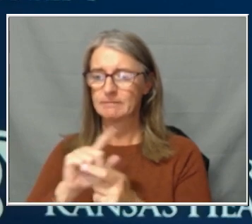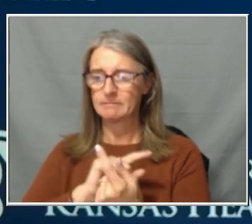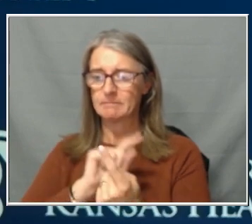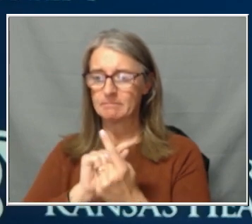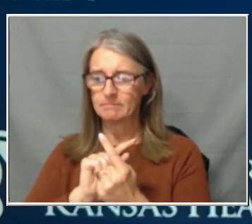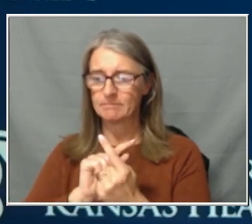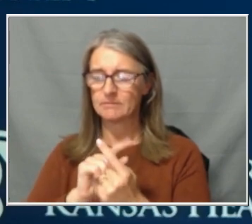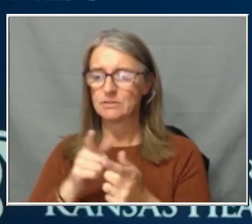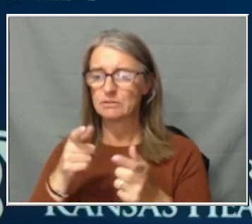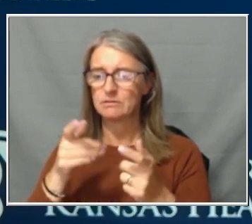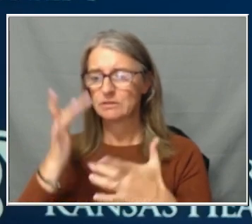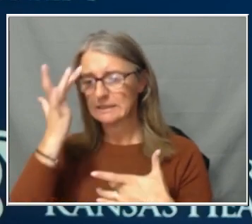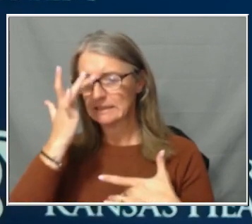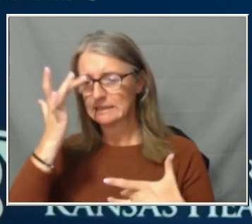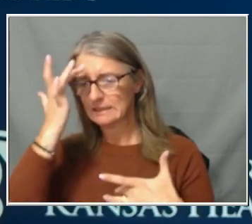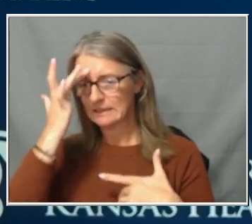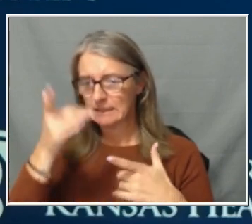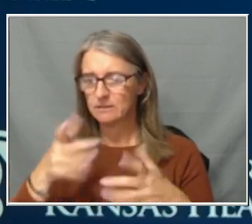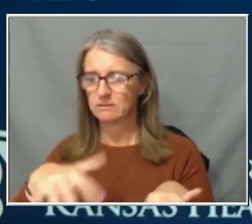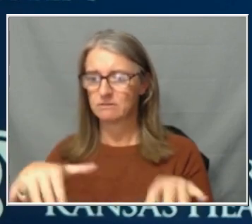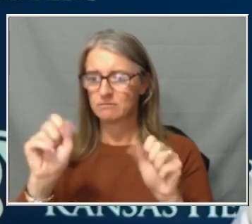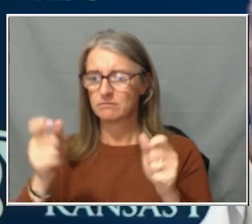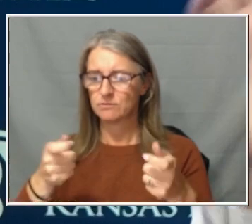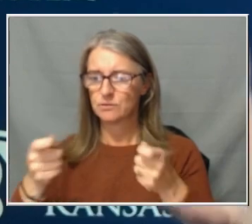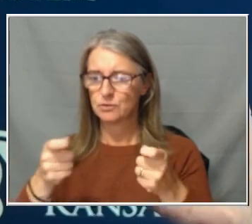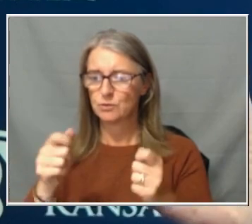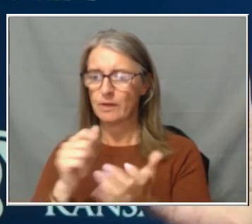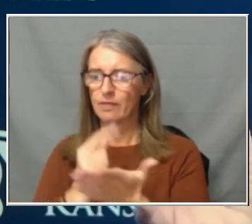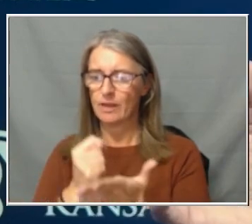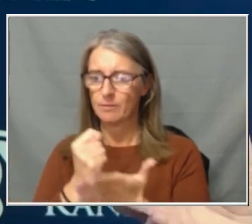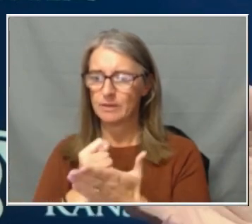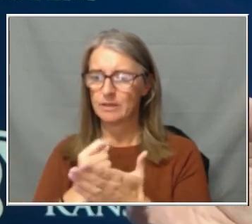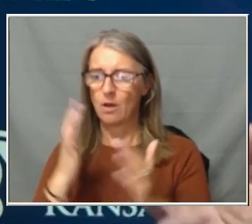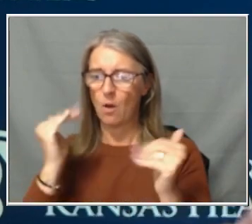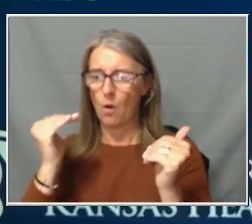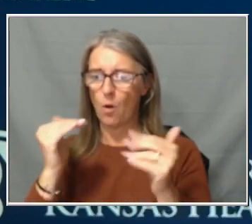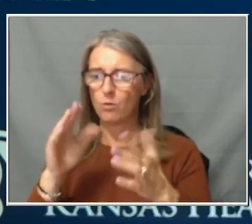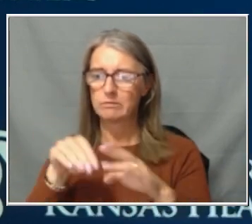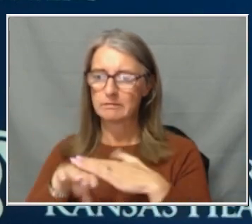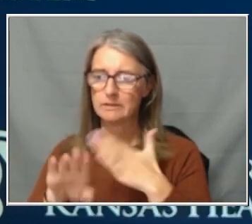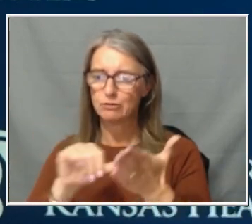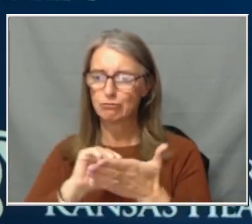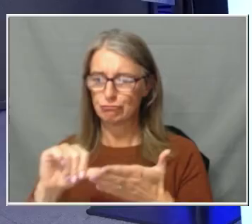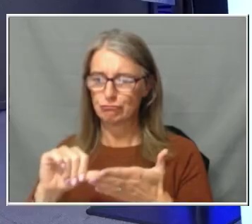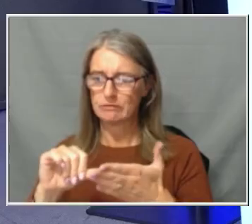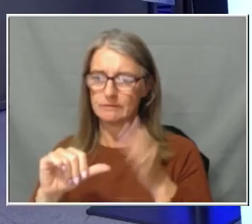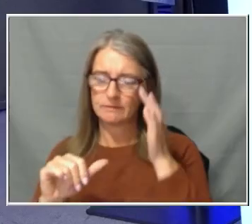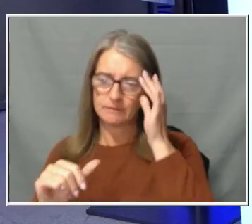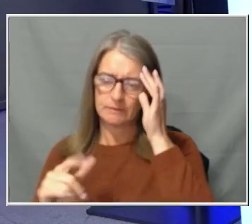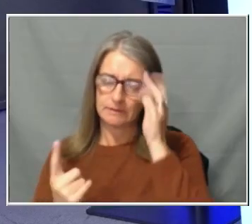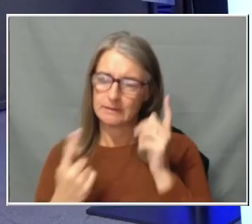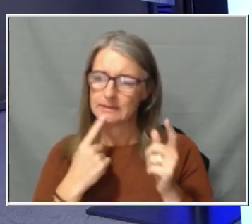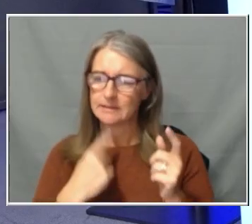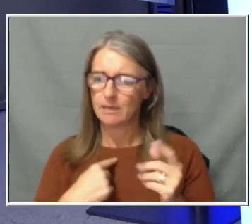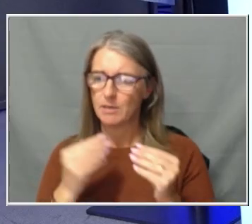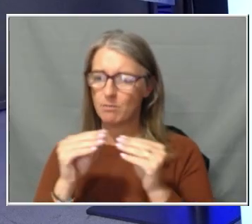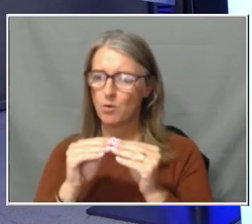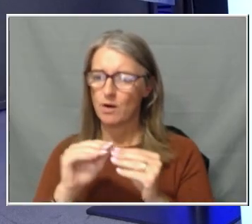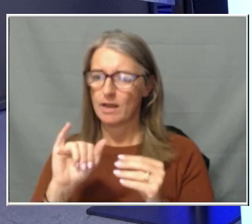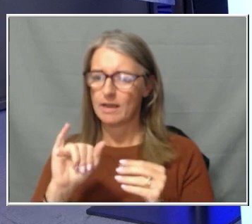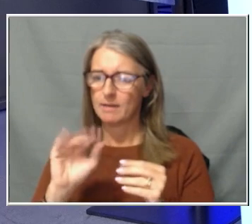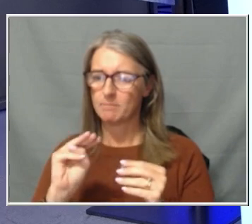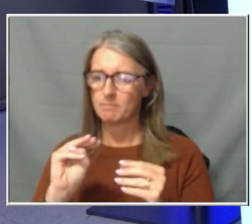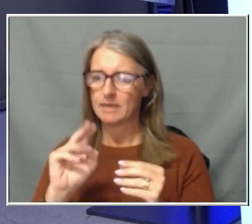under control with immunotherapy, but always with the intent that we would hope to get him to surgery at some point. Tell us more about immunotherapy as a treatment